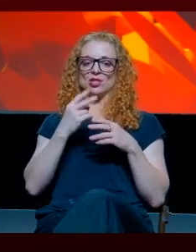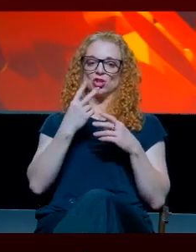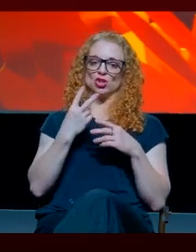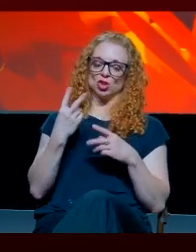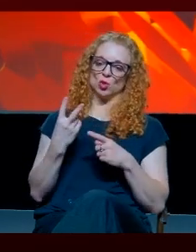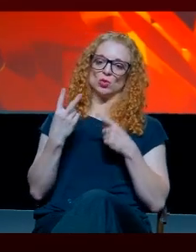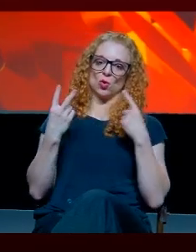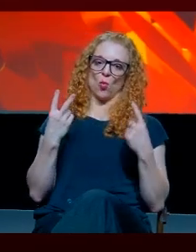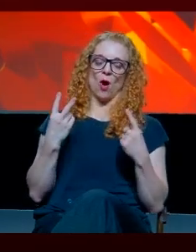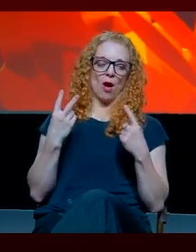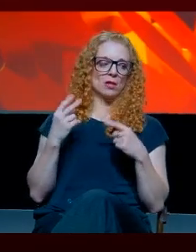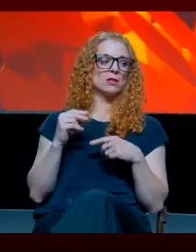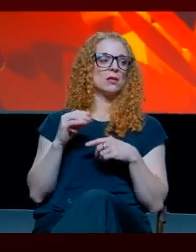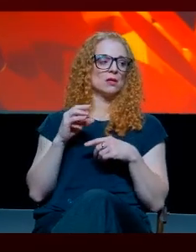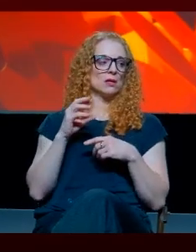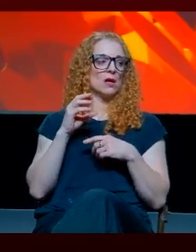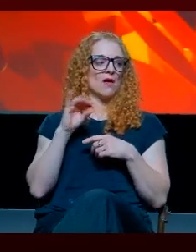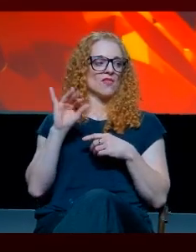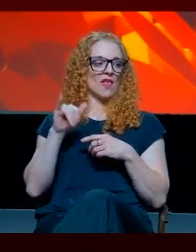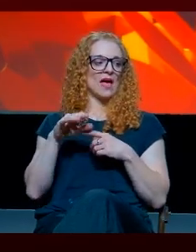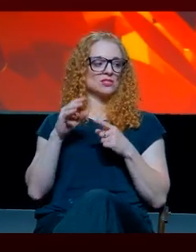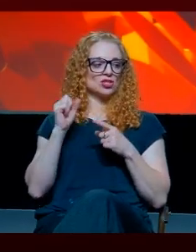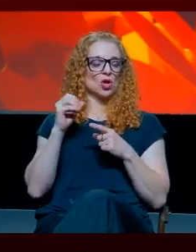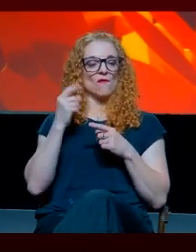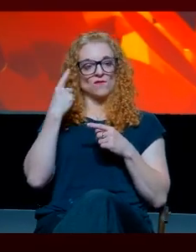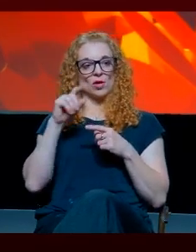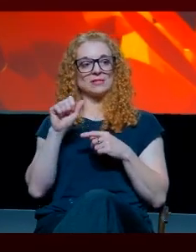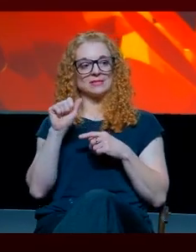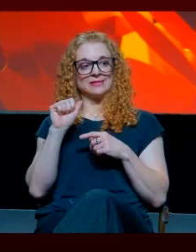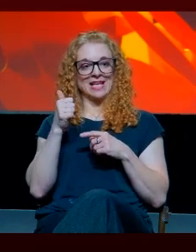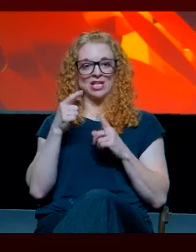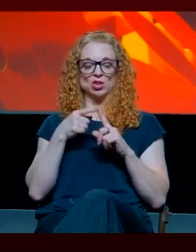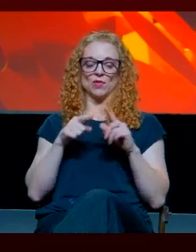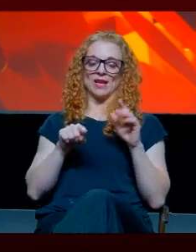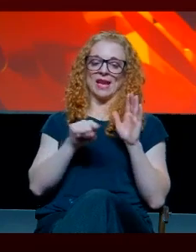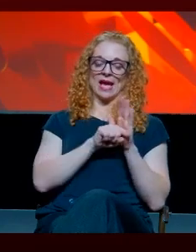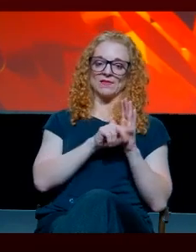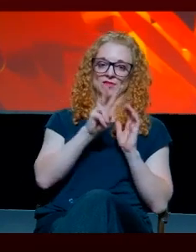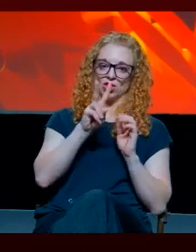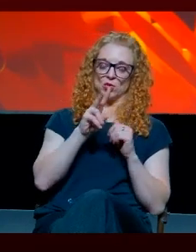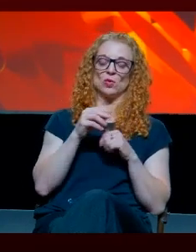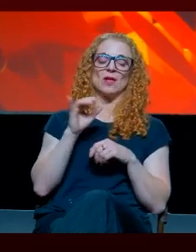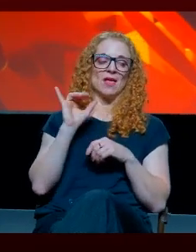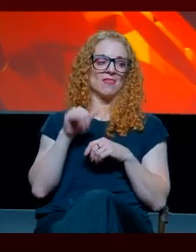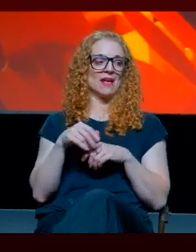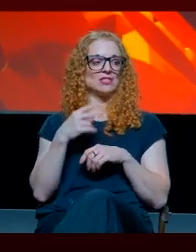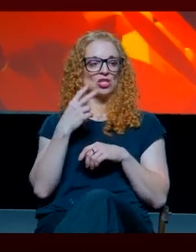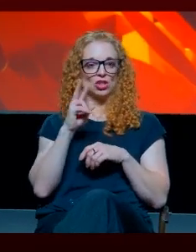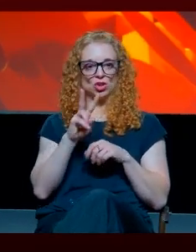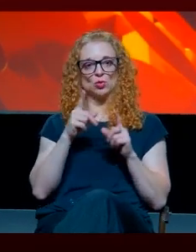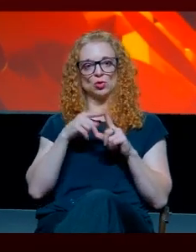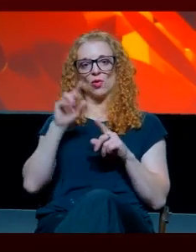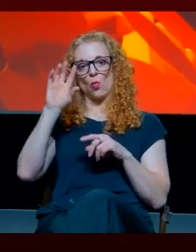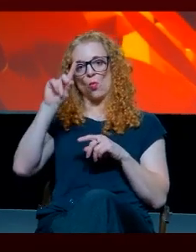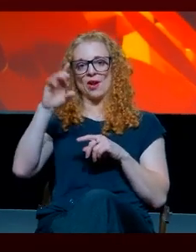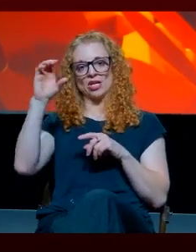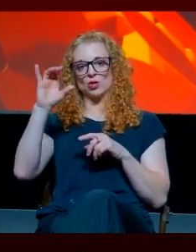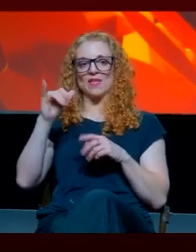the gate error epsilon. So even for 10 to the negative 2 error rates, that's a 2 to the 100, which is